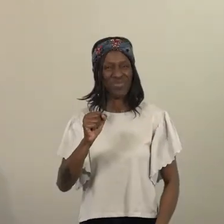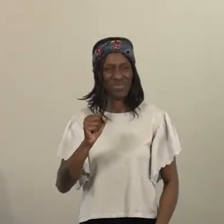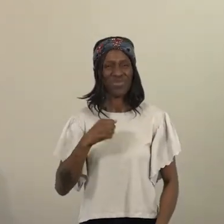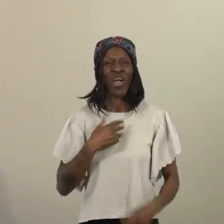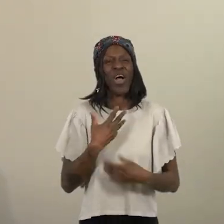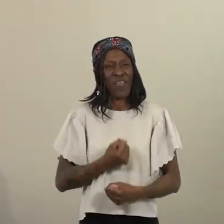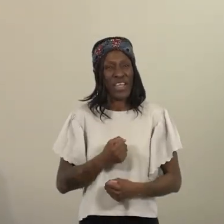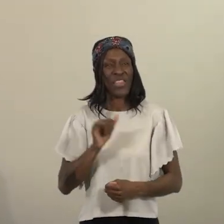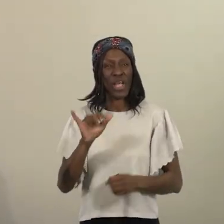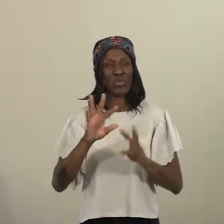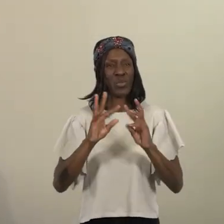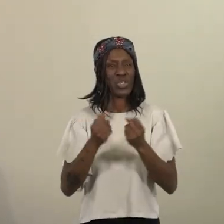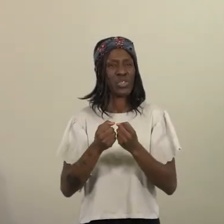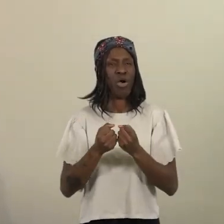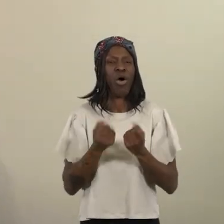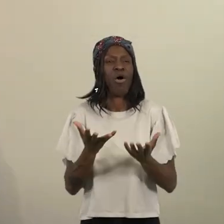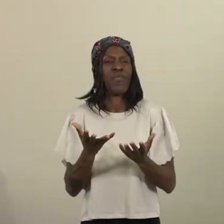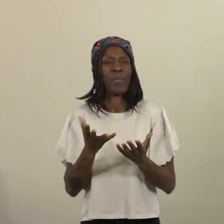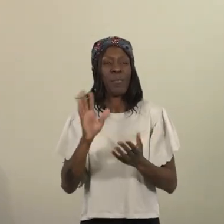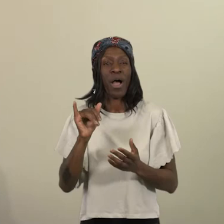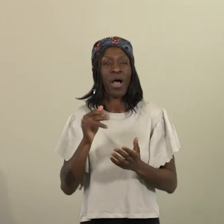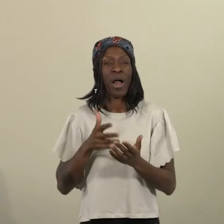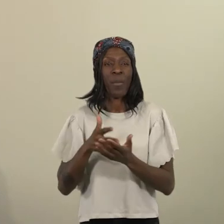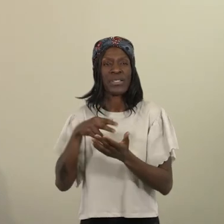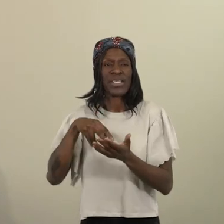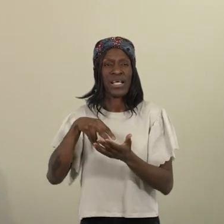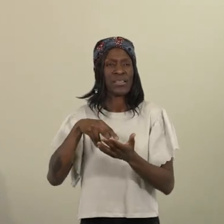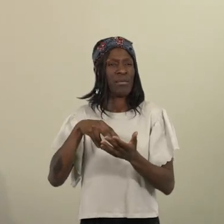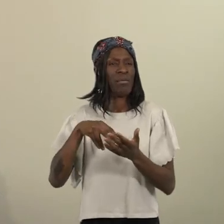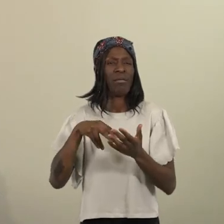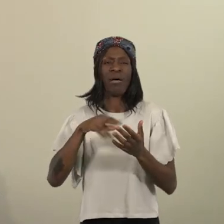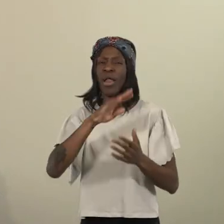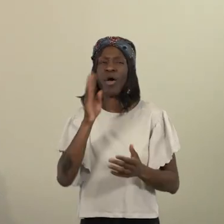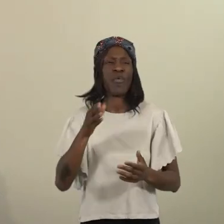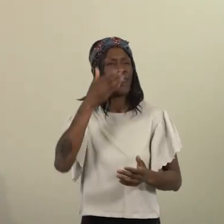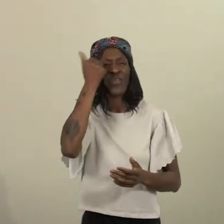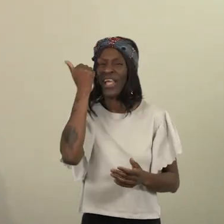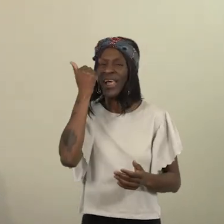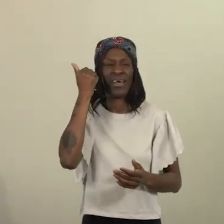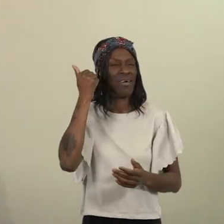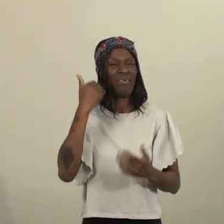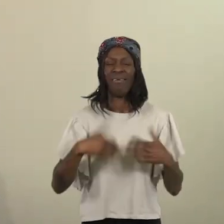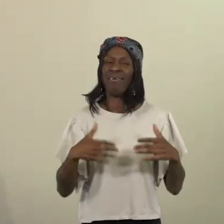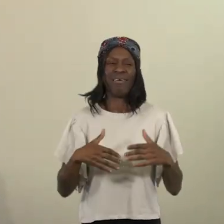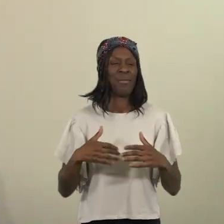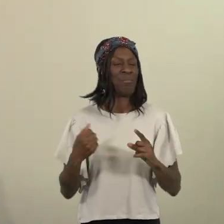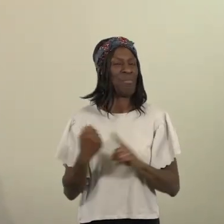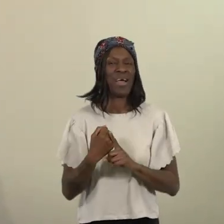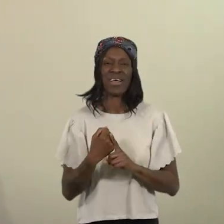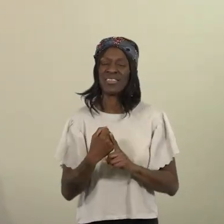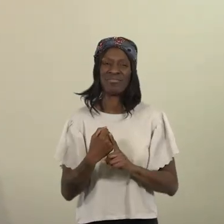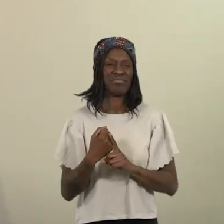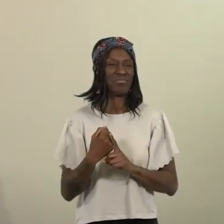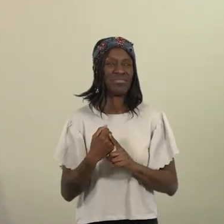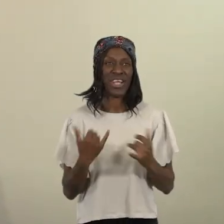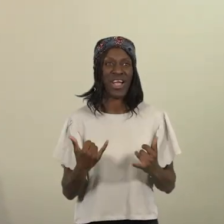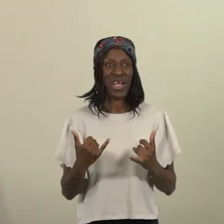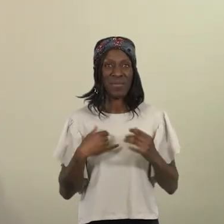as a high school student, I can confidently say that the workshops offered by Propeller Dance are memorable and highly